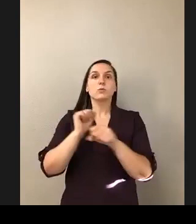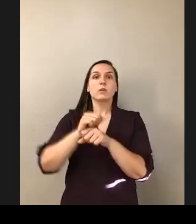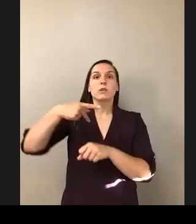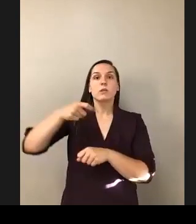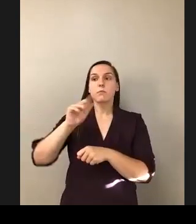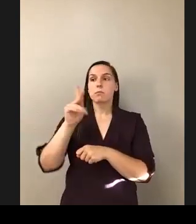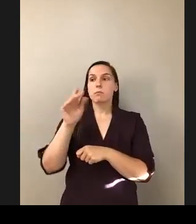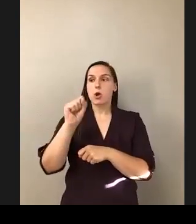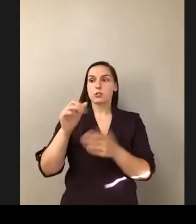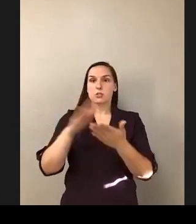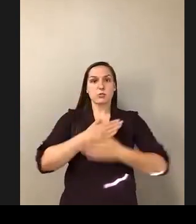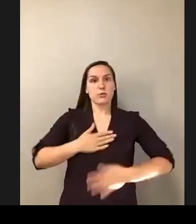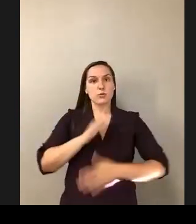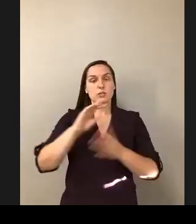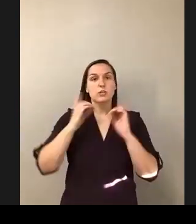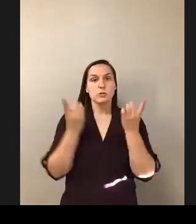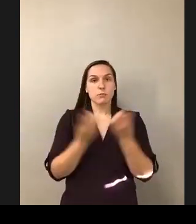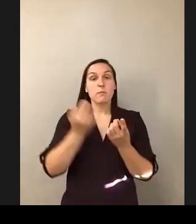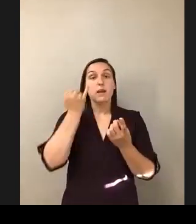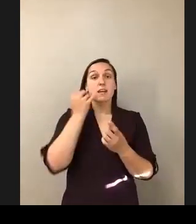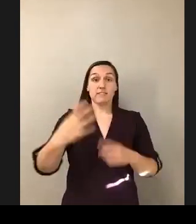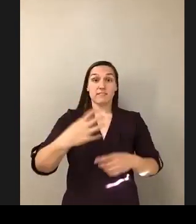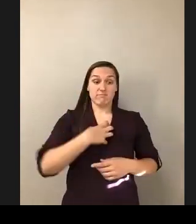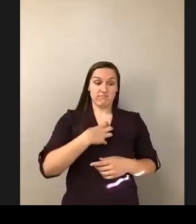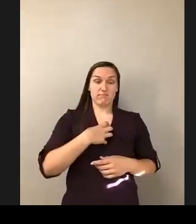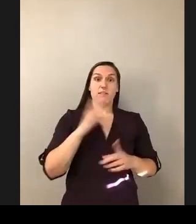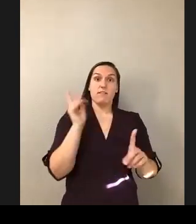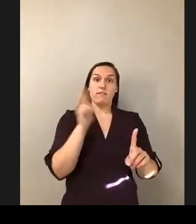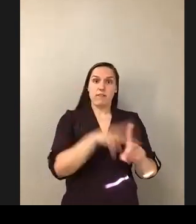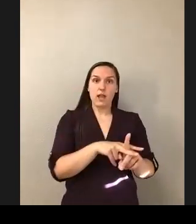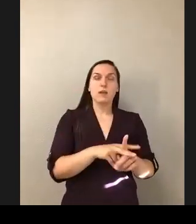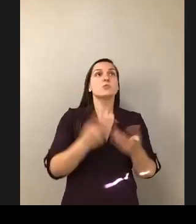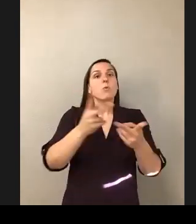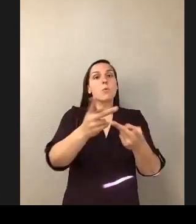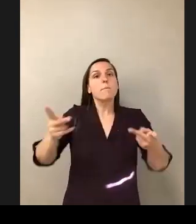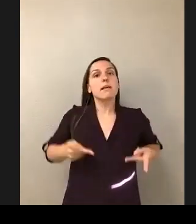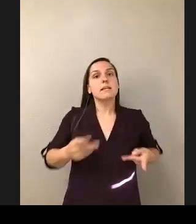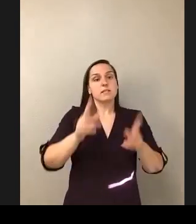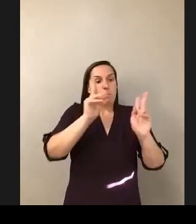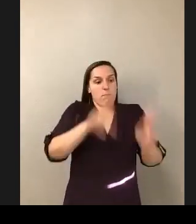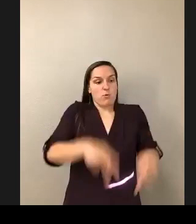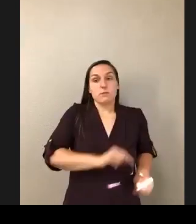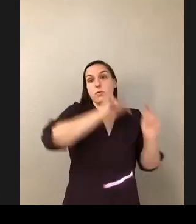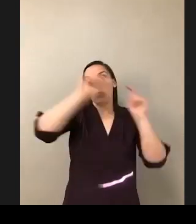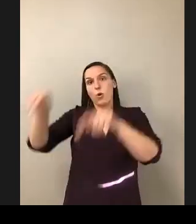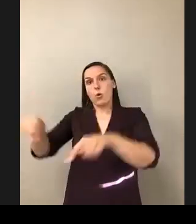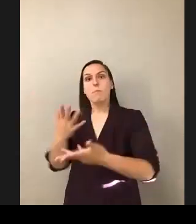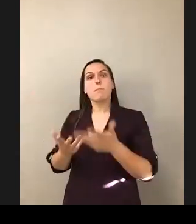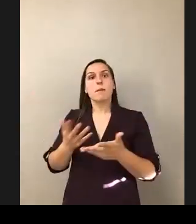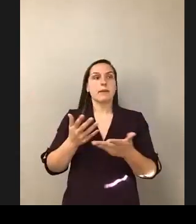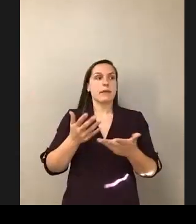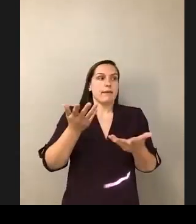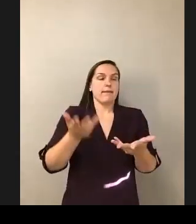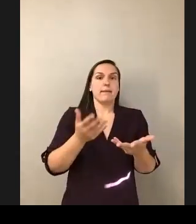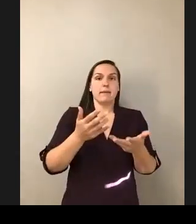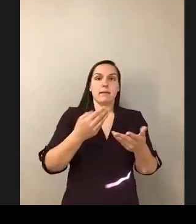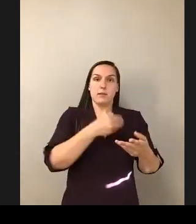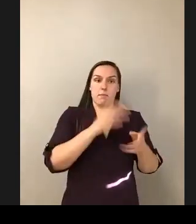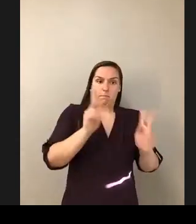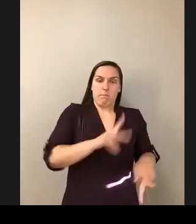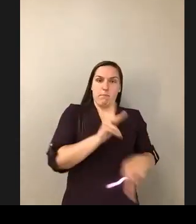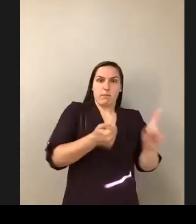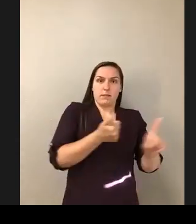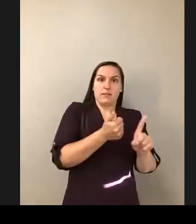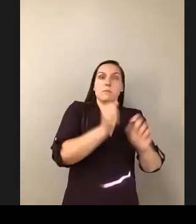sure that complaints and issues about that. So places that community members would go, potentially members that might have these encounters, are